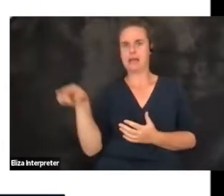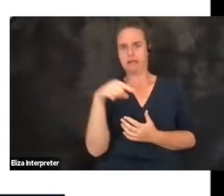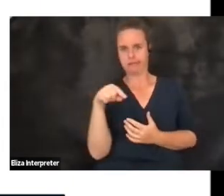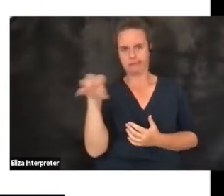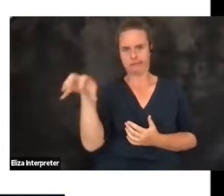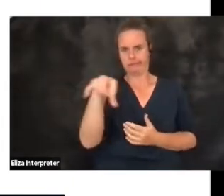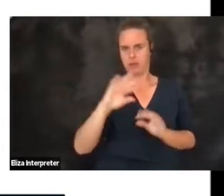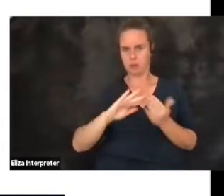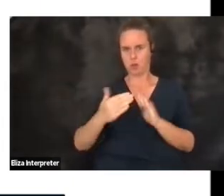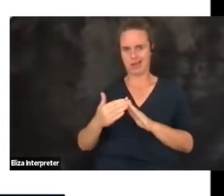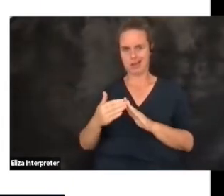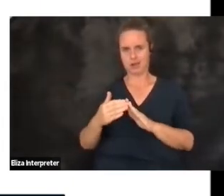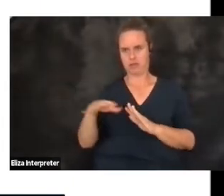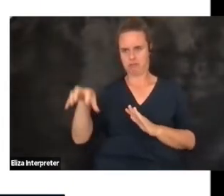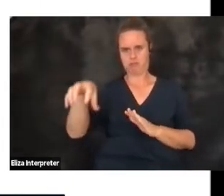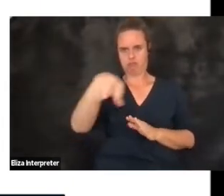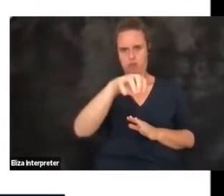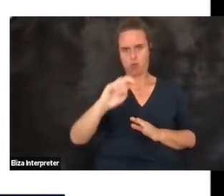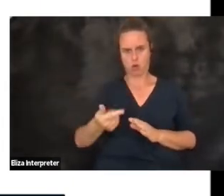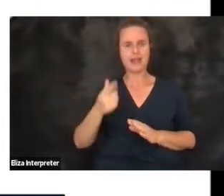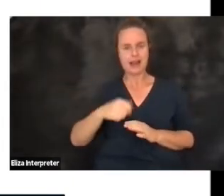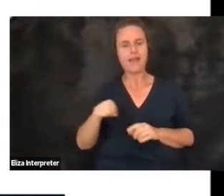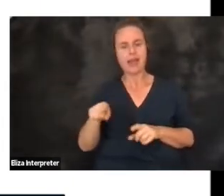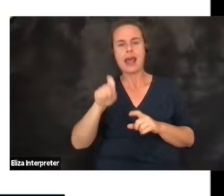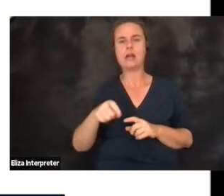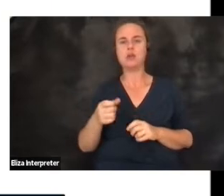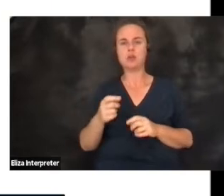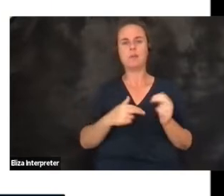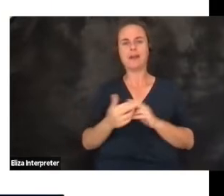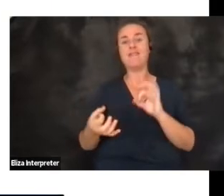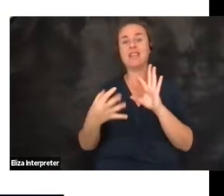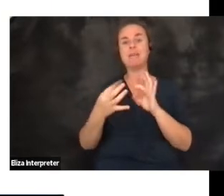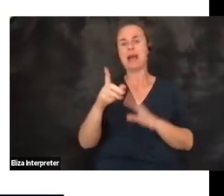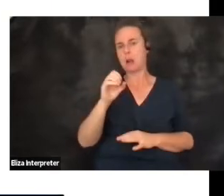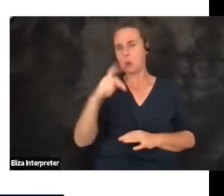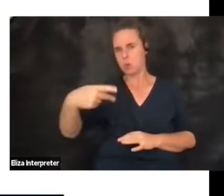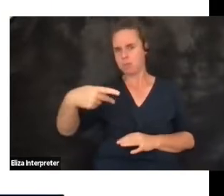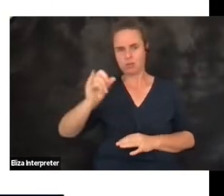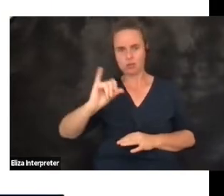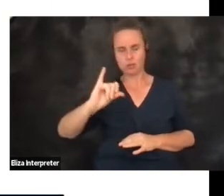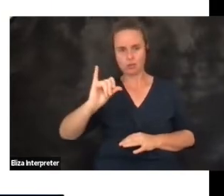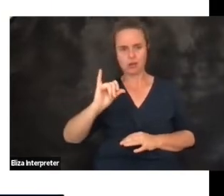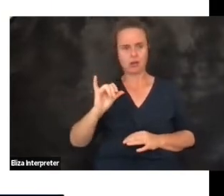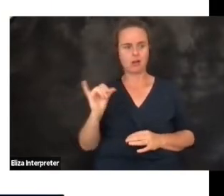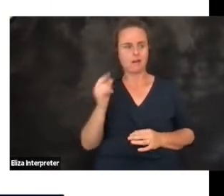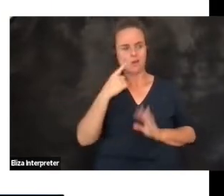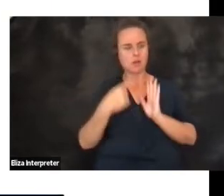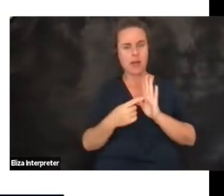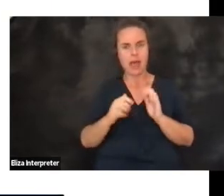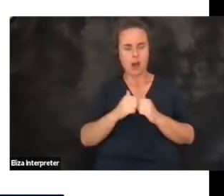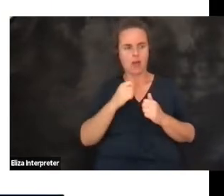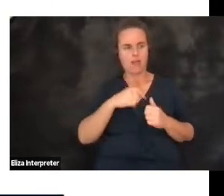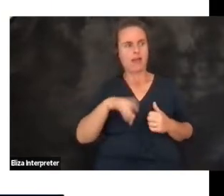that. They had to build feedback loops, like how did they discover that their policy to